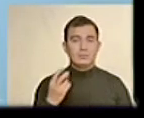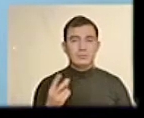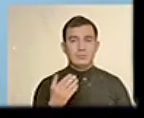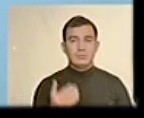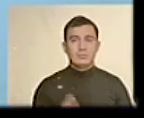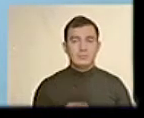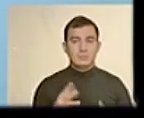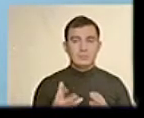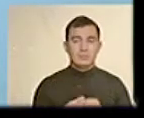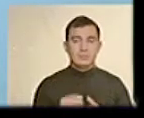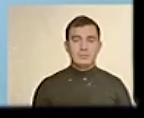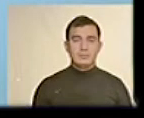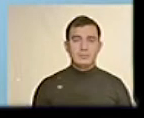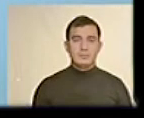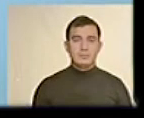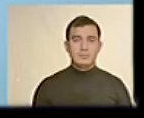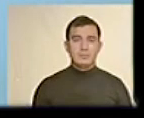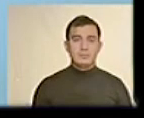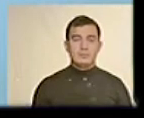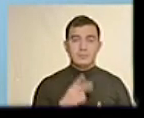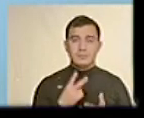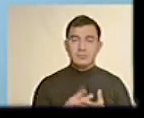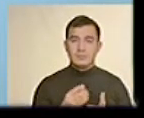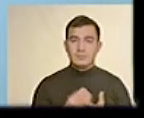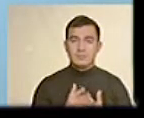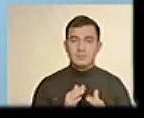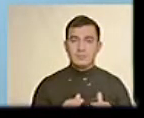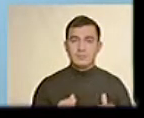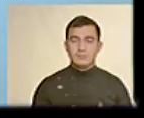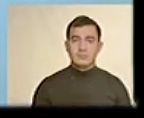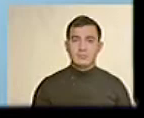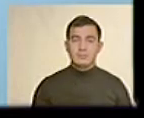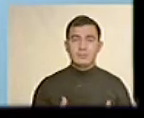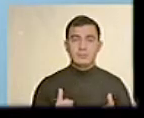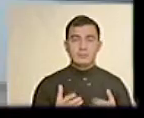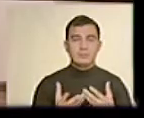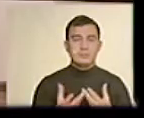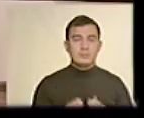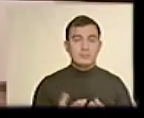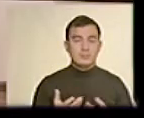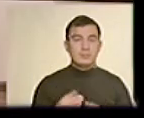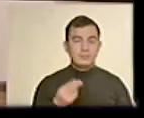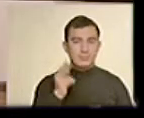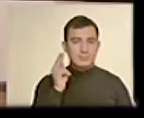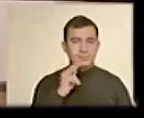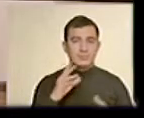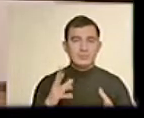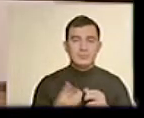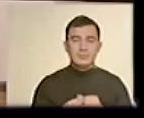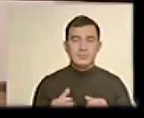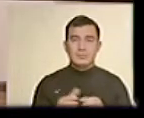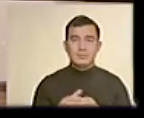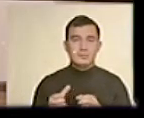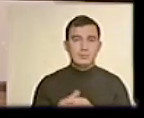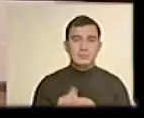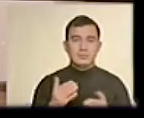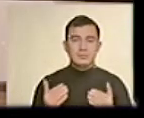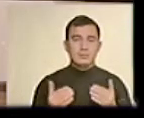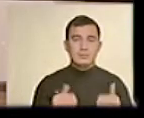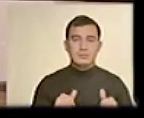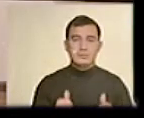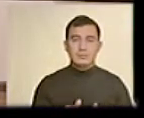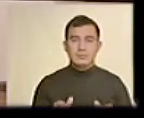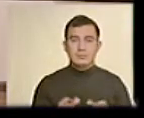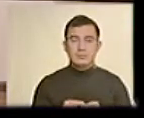Natijani yozib qo'yamiz. Mana aziz o'quvchilar, bugun sizlar bilan yig'indining kvadrati, ayirmaning kvadrati